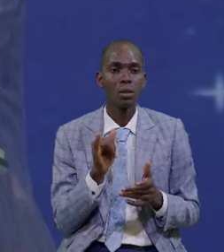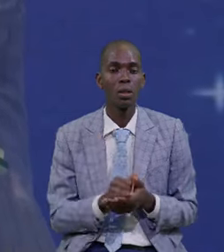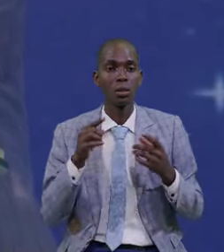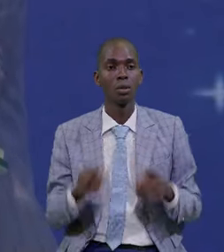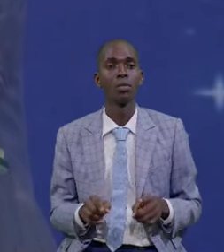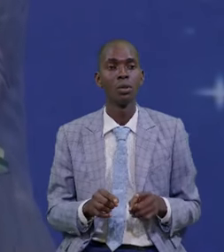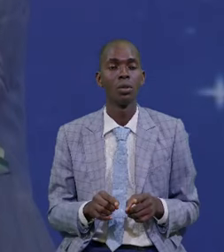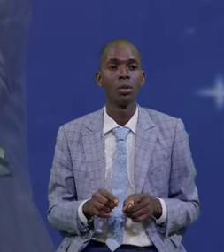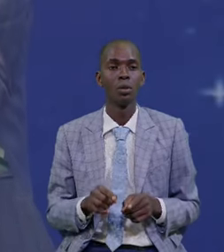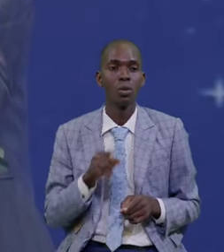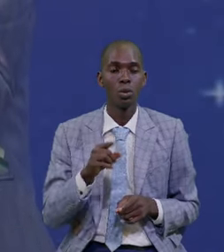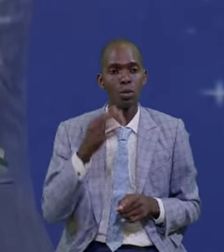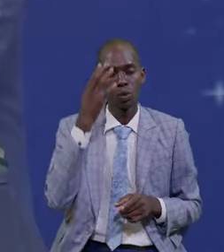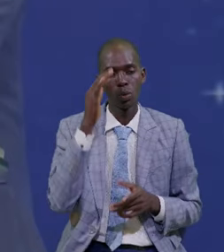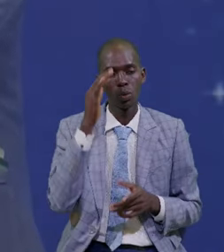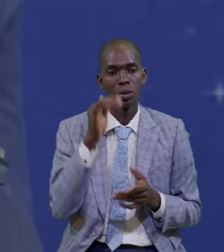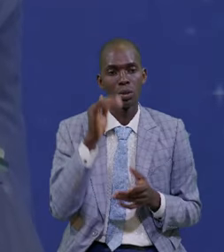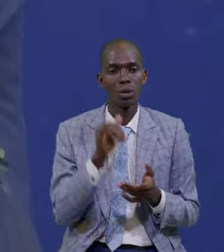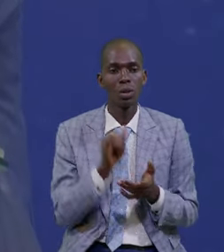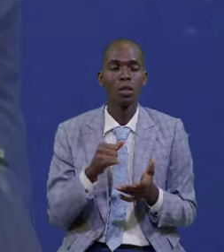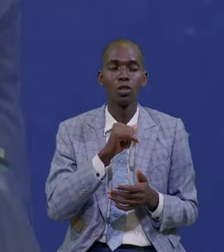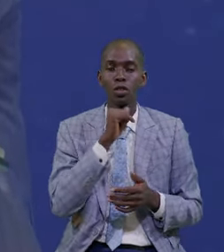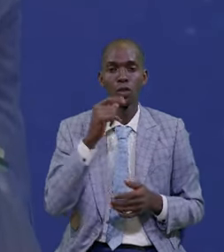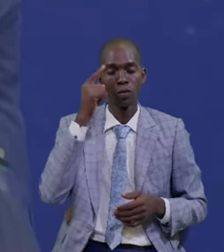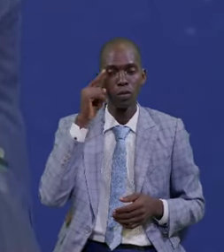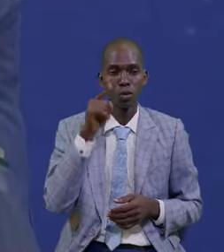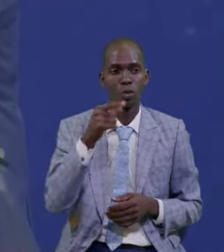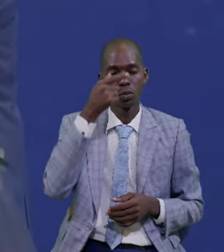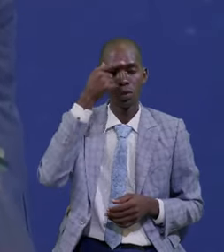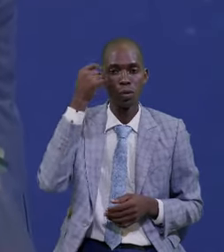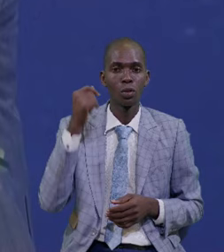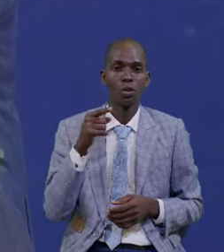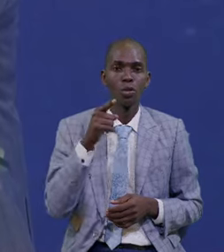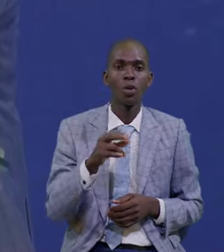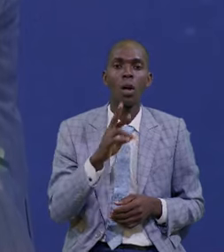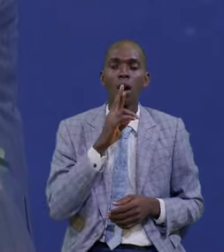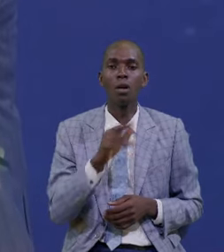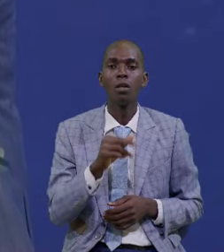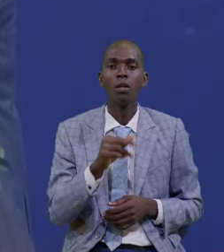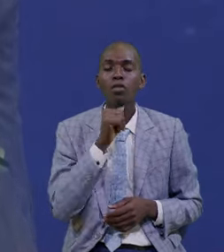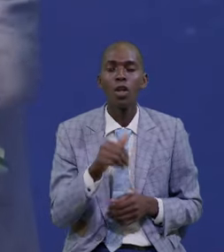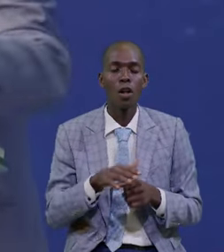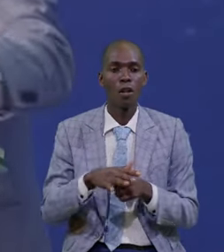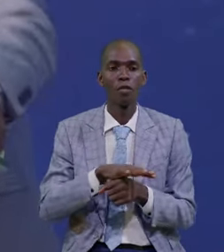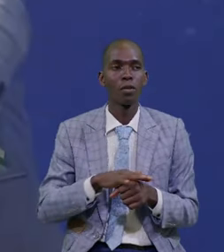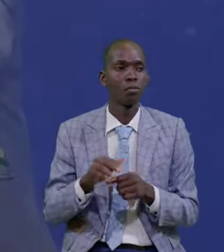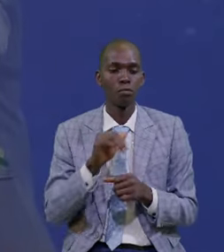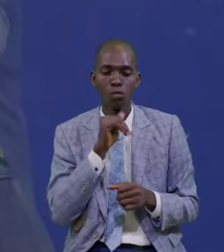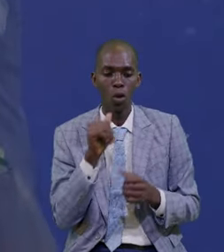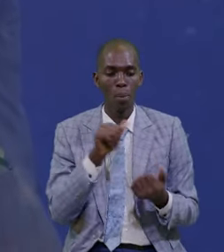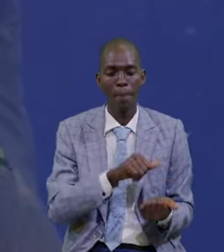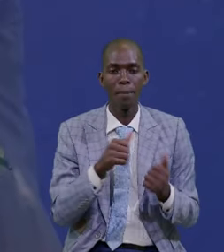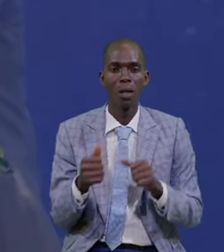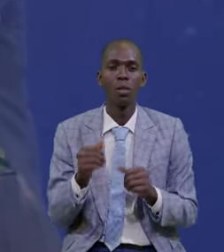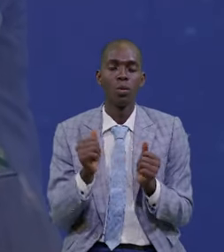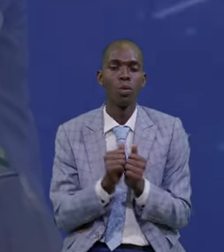know it's not meant for you, because you are not filled, baptized in the Holy